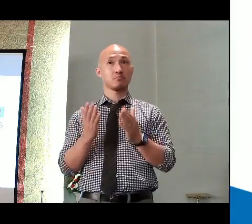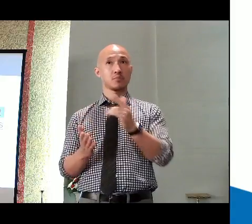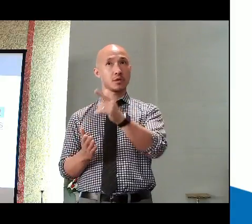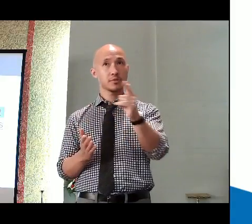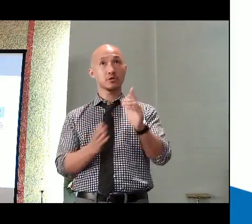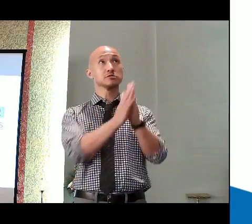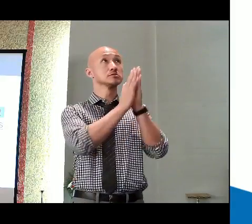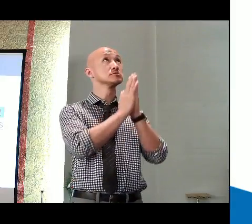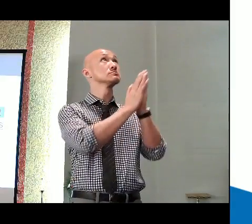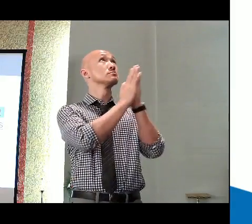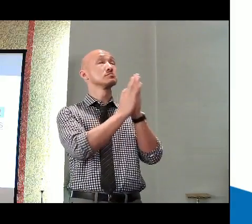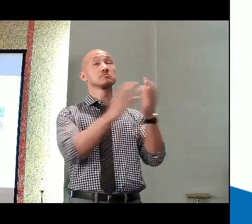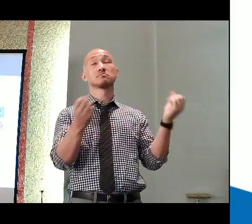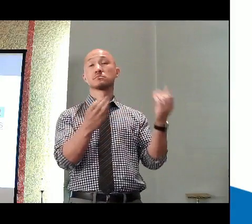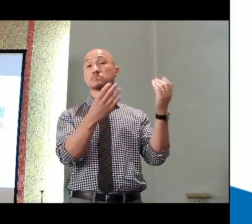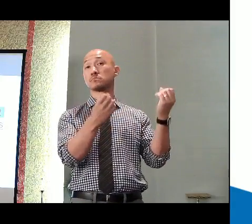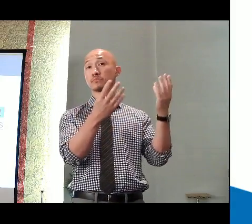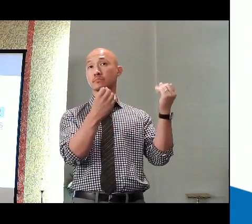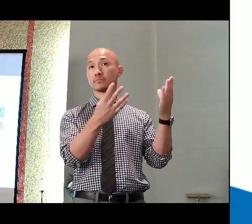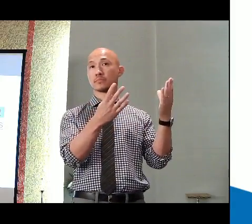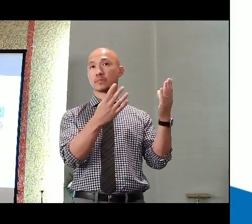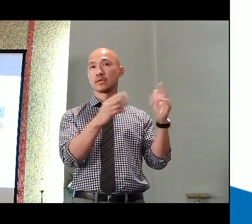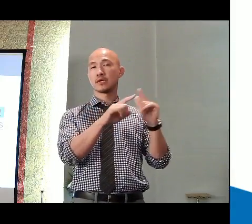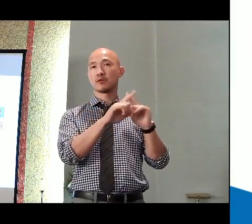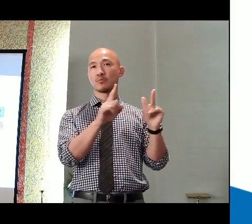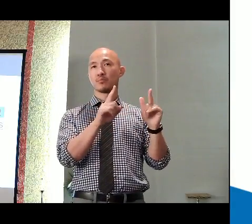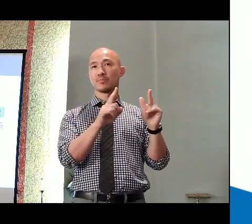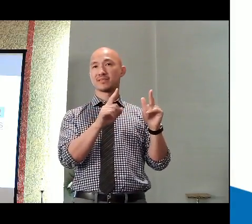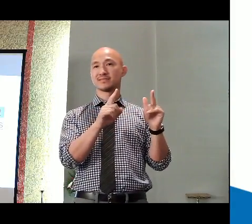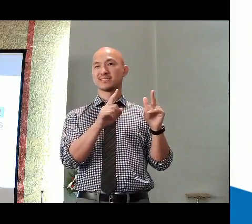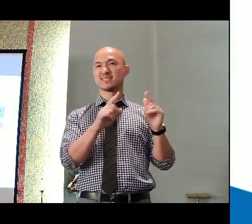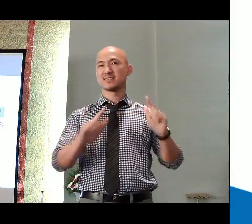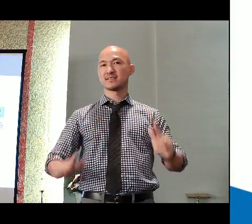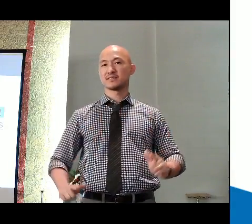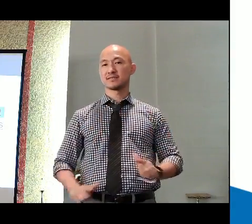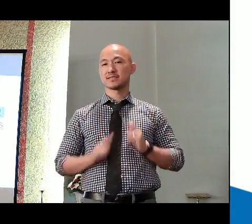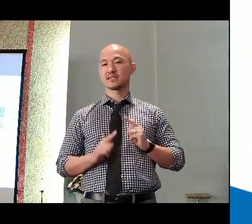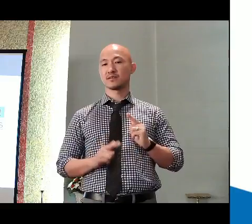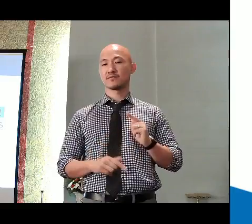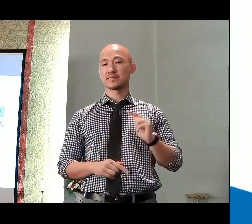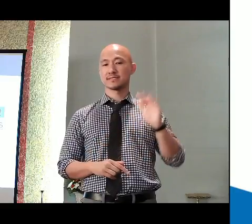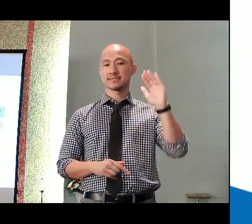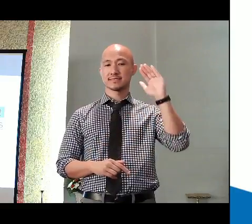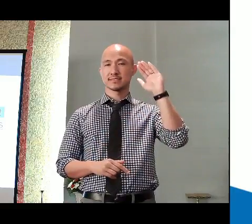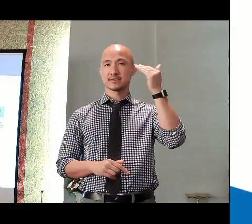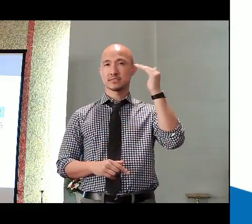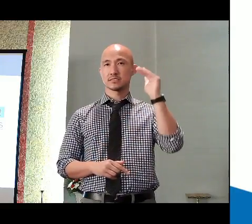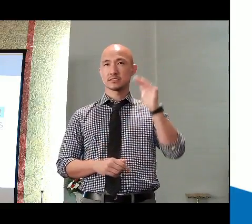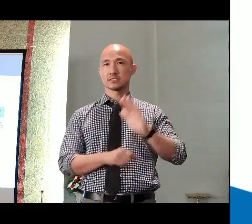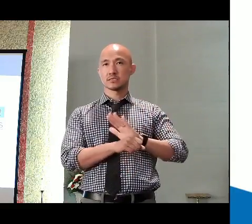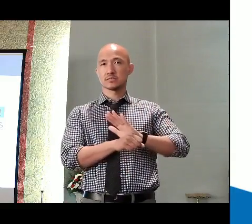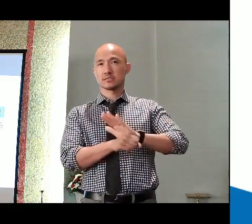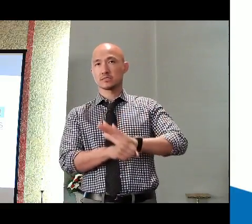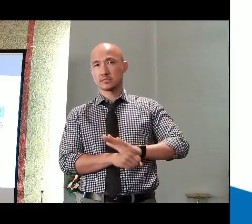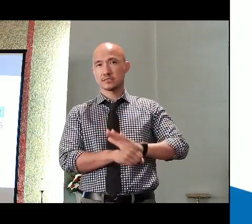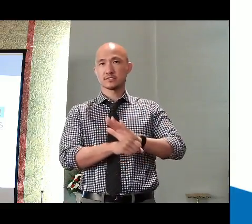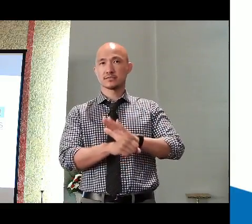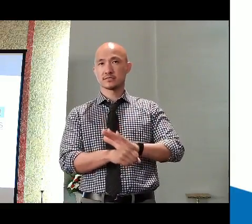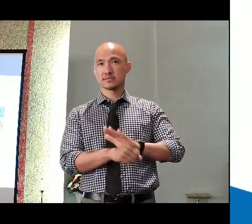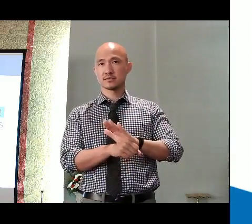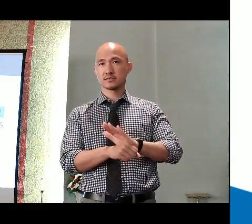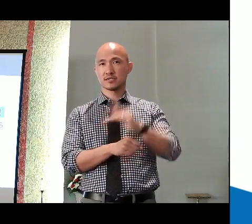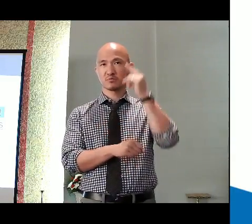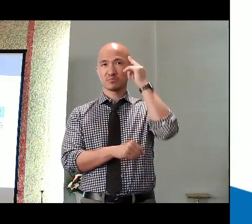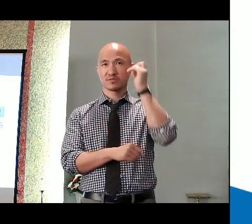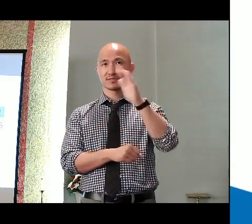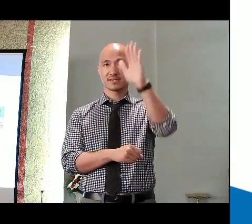I believe you might be praying. But you got this dark cloud over you. Why is that? Maybe God is